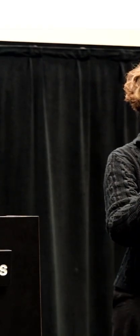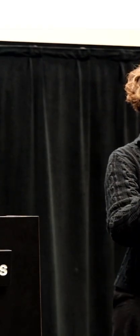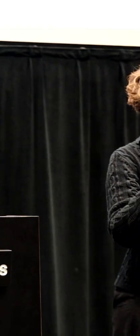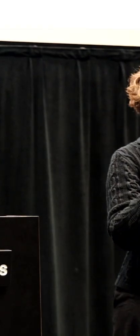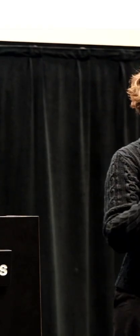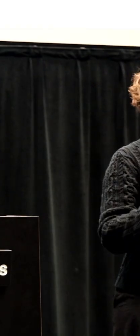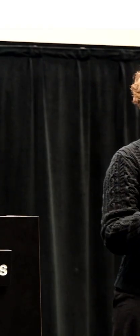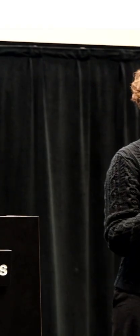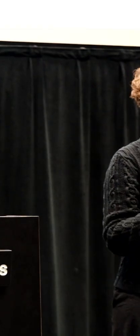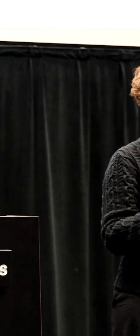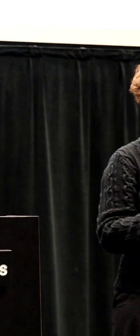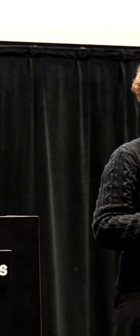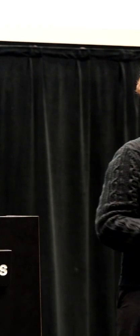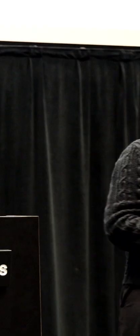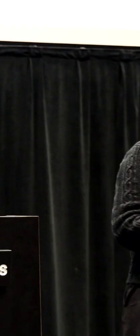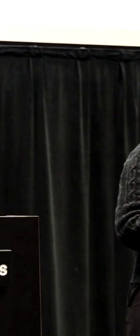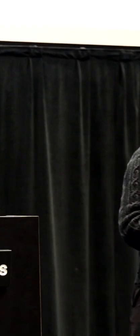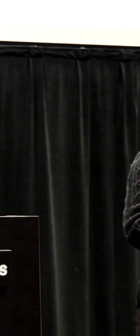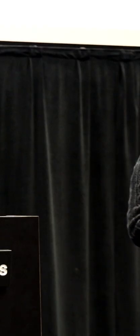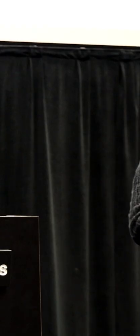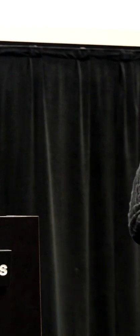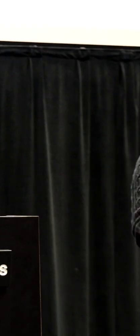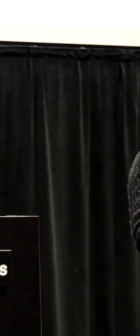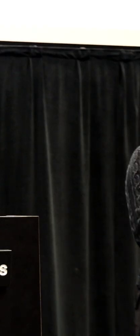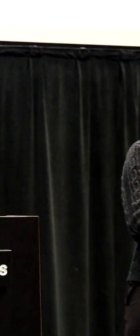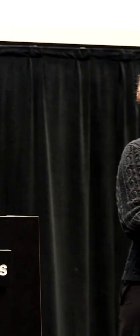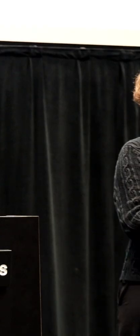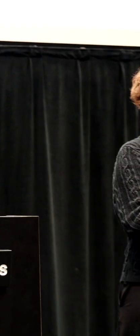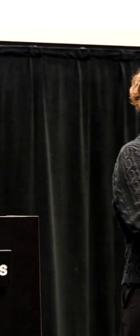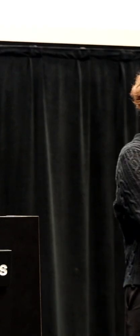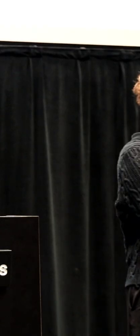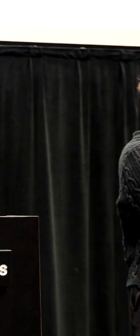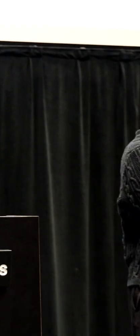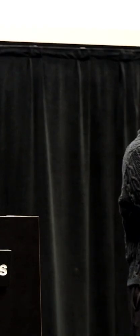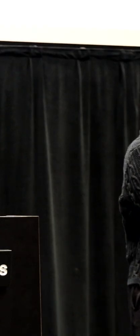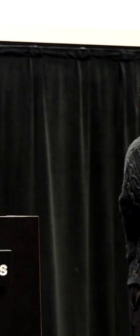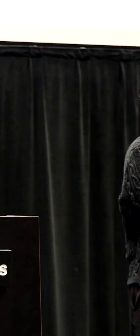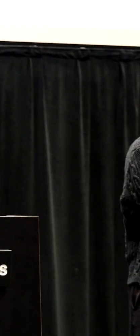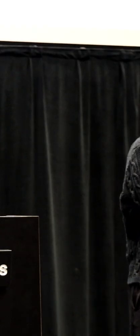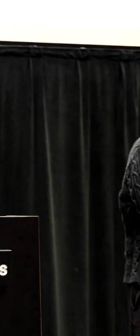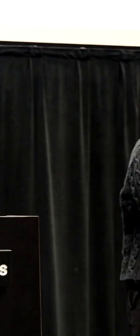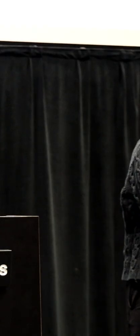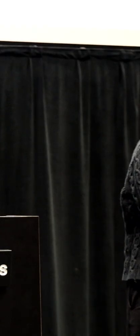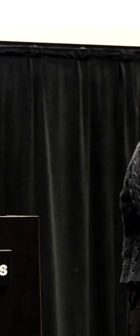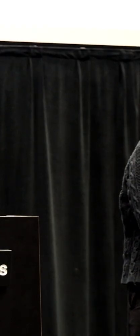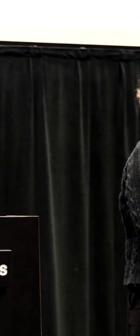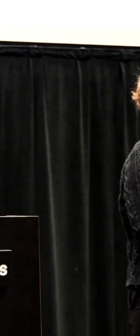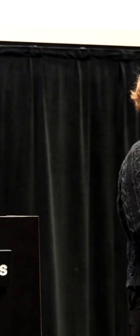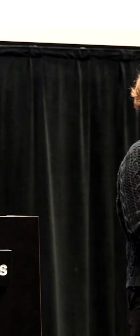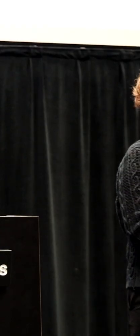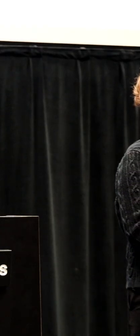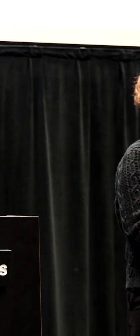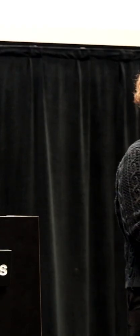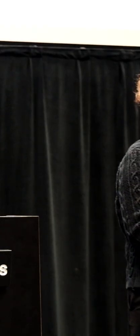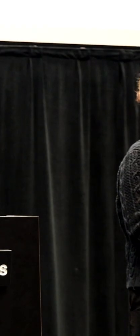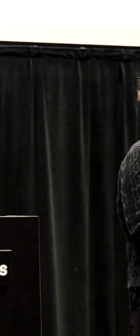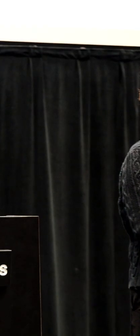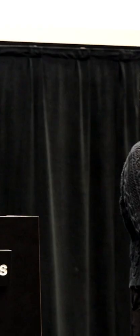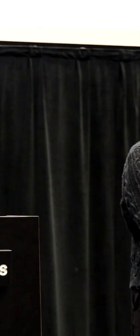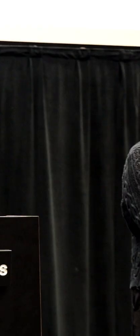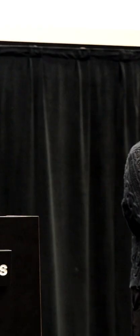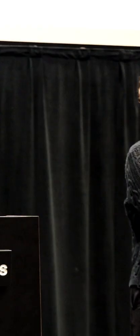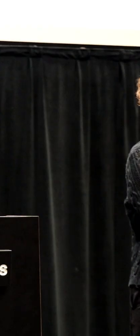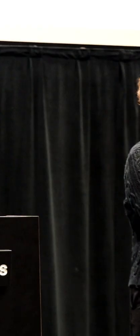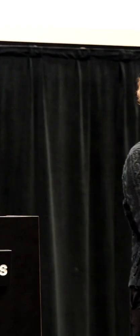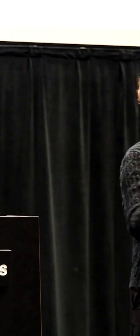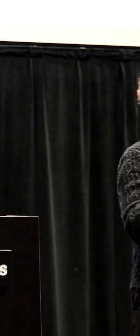professionally oriented programming, it's something we're quite familiar with and interested in continuing to forward along with